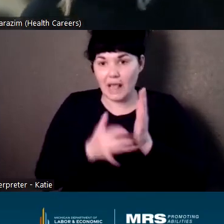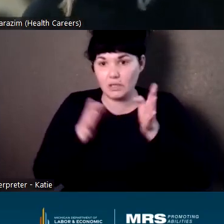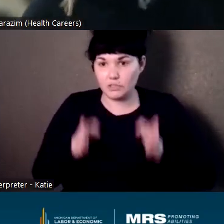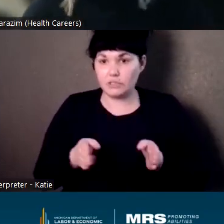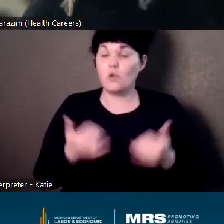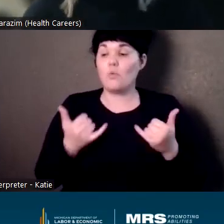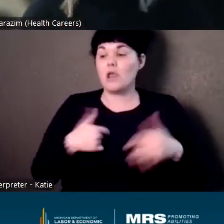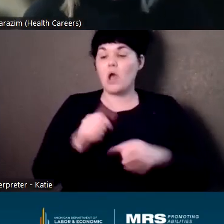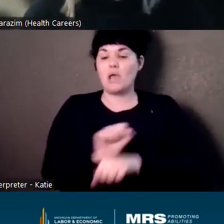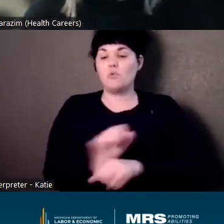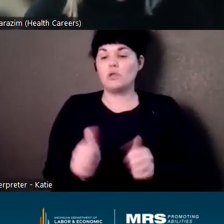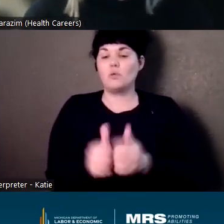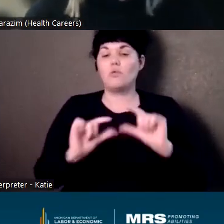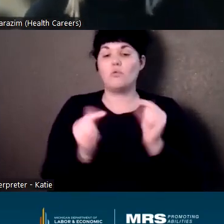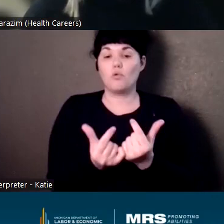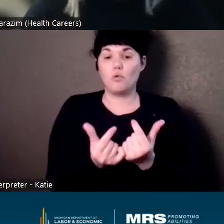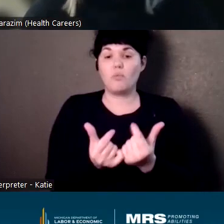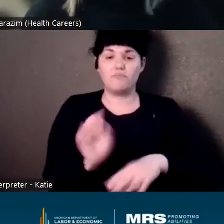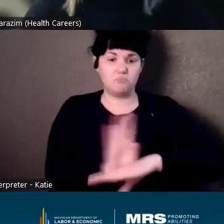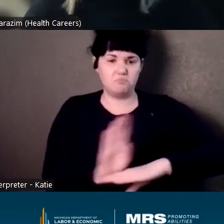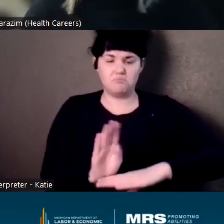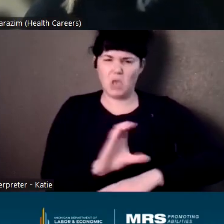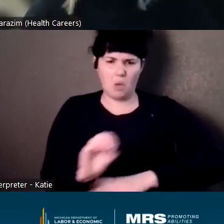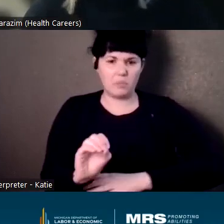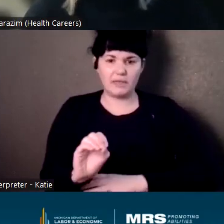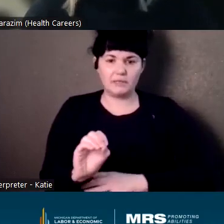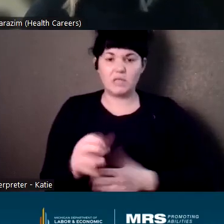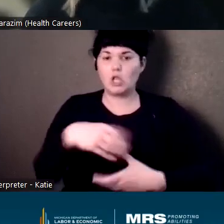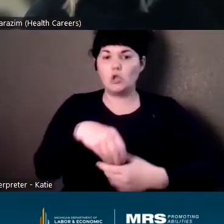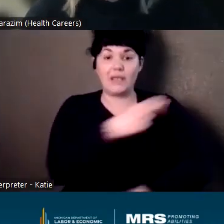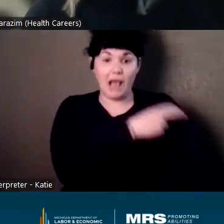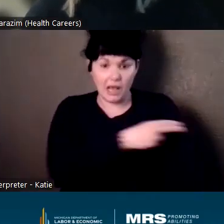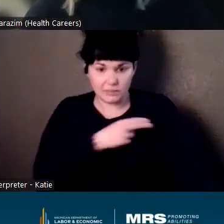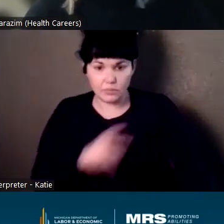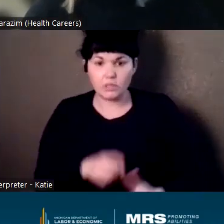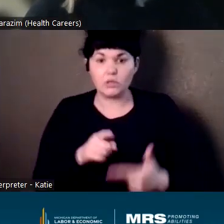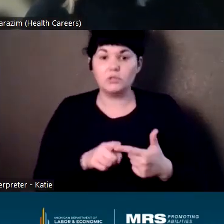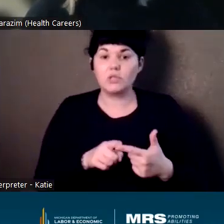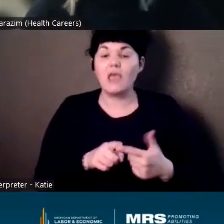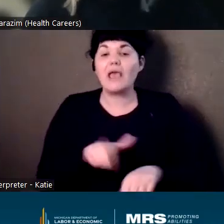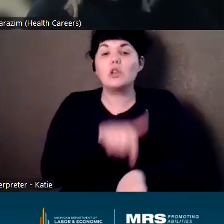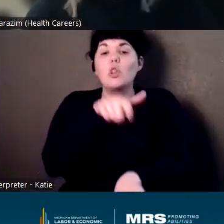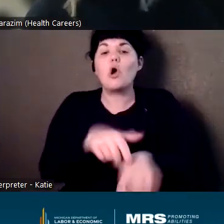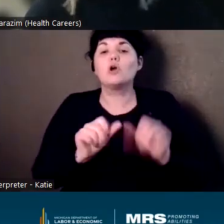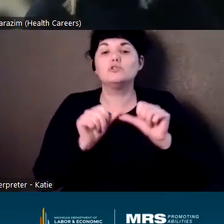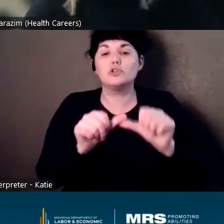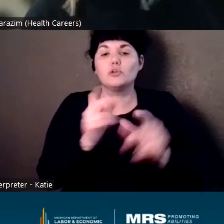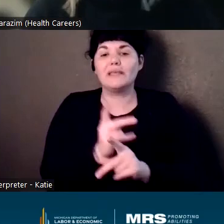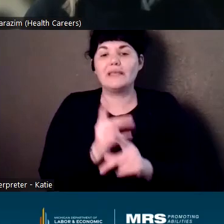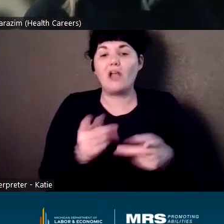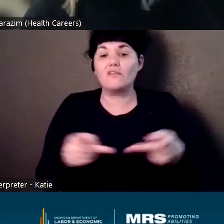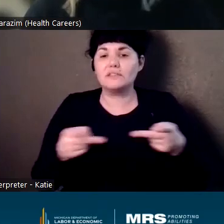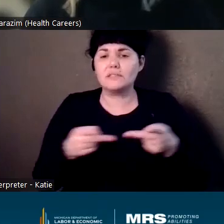now, and those employers include hospitals as well as long-term care facilities and others,